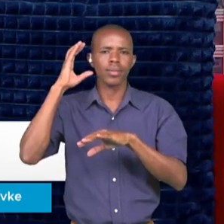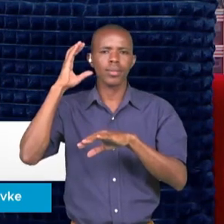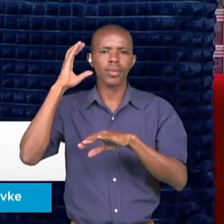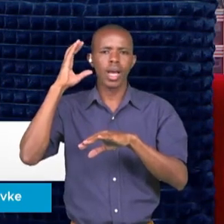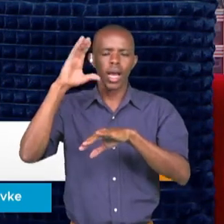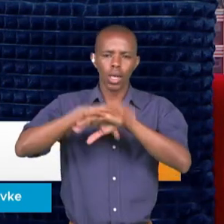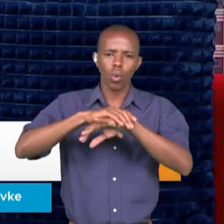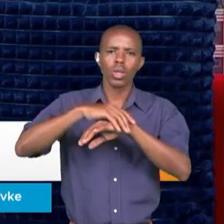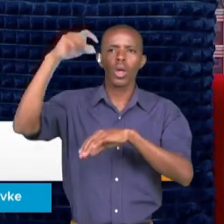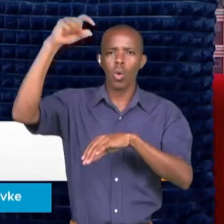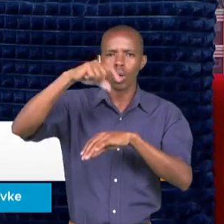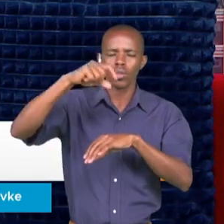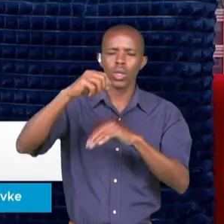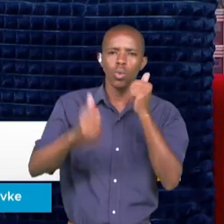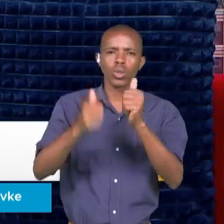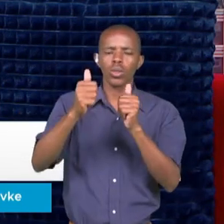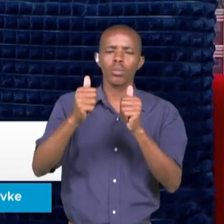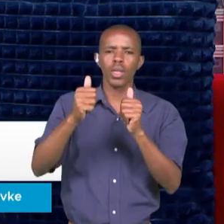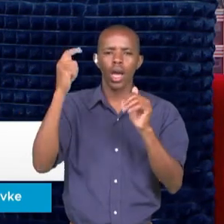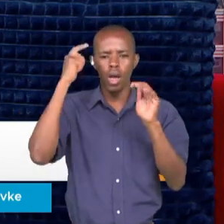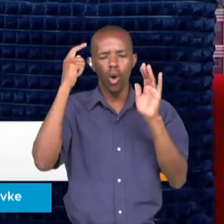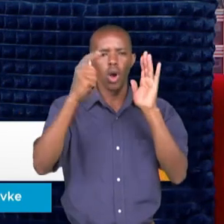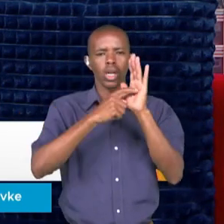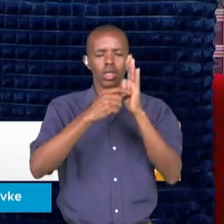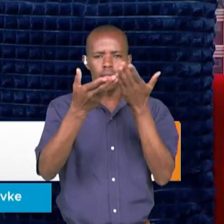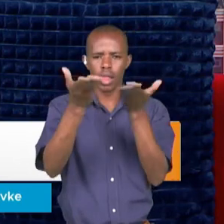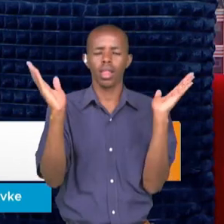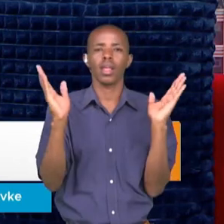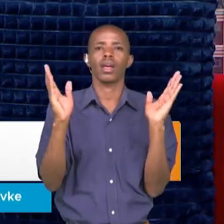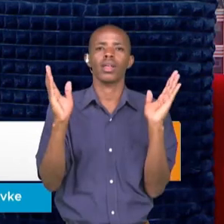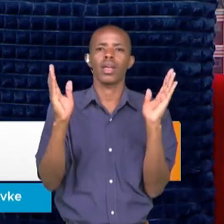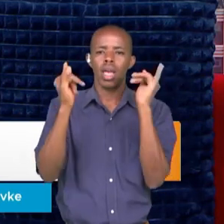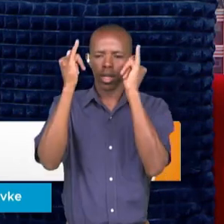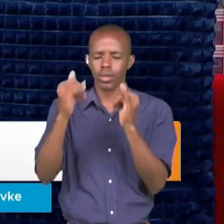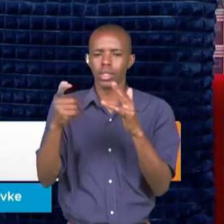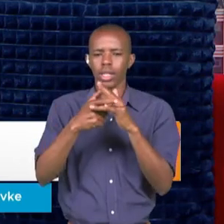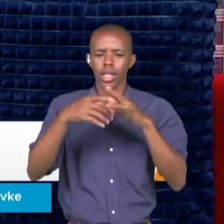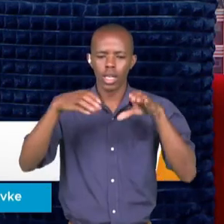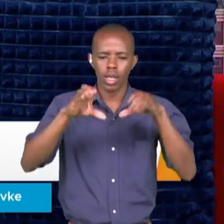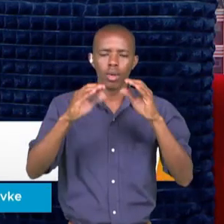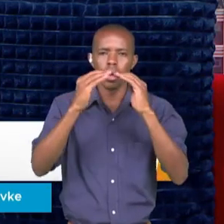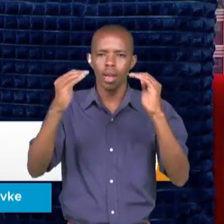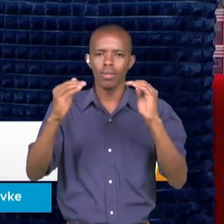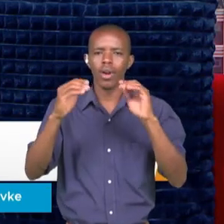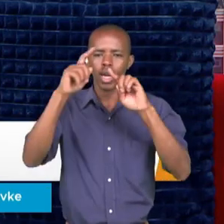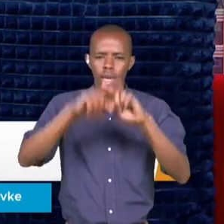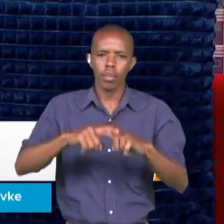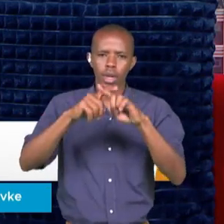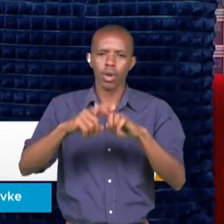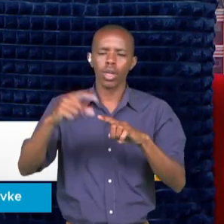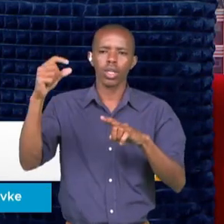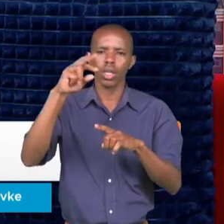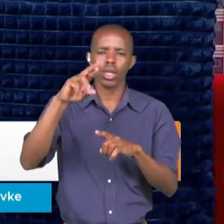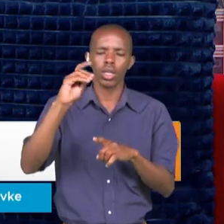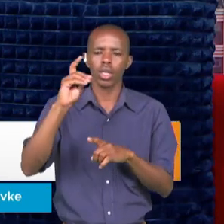a qualification that will be recognized out there. It's true that. So someone can start at diploma level, depending on your grade, or certificate,